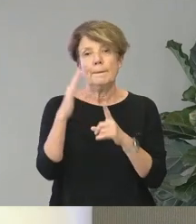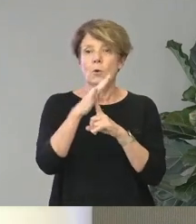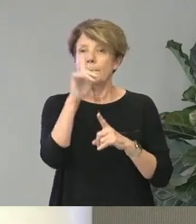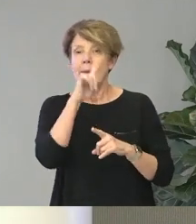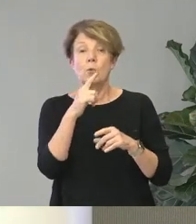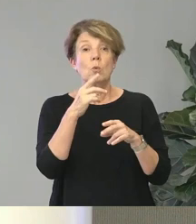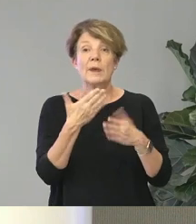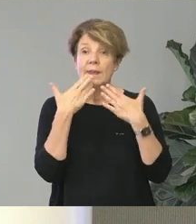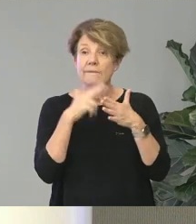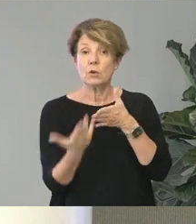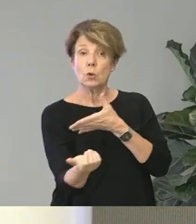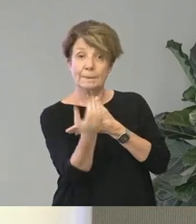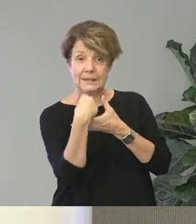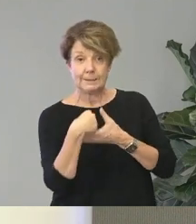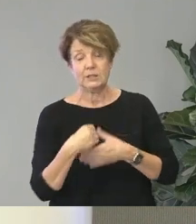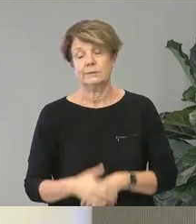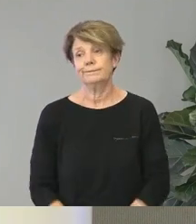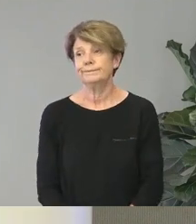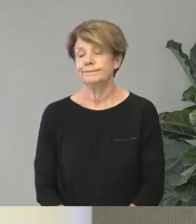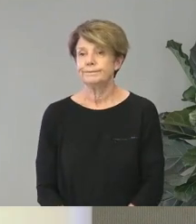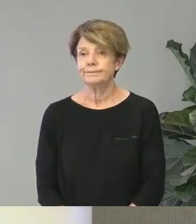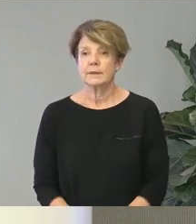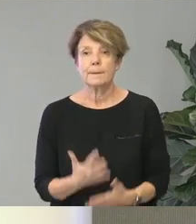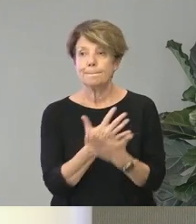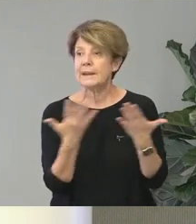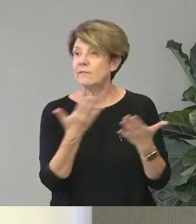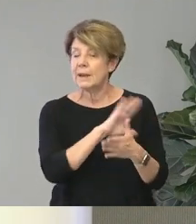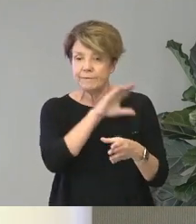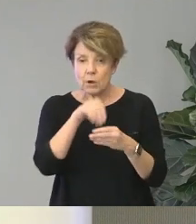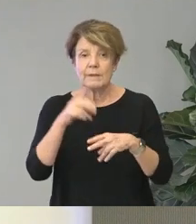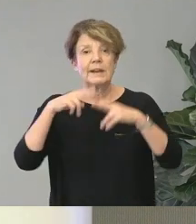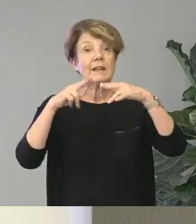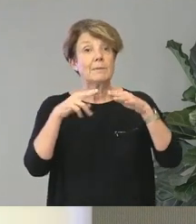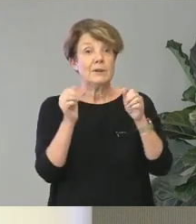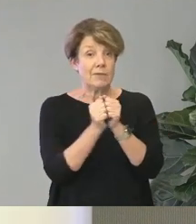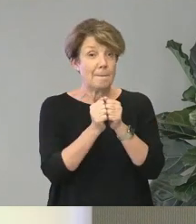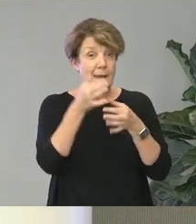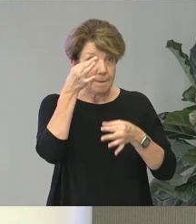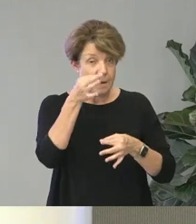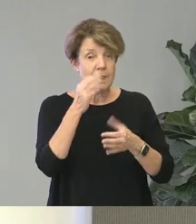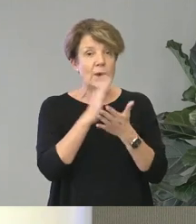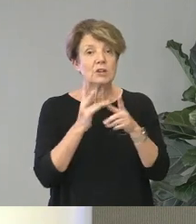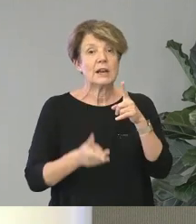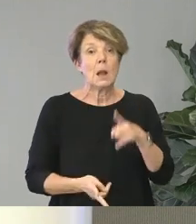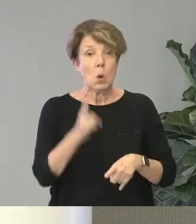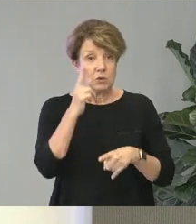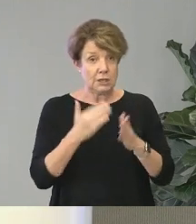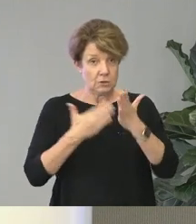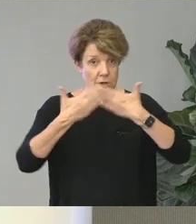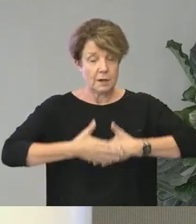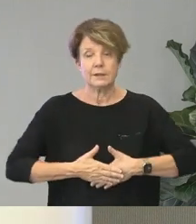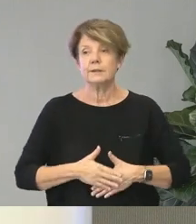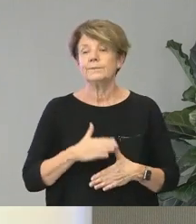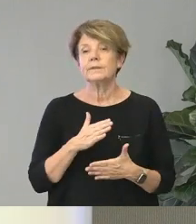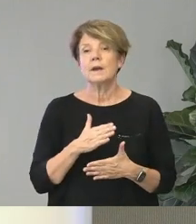your participation. Many have been involved in the development of the paper that we're launching tonight, and I'd like